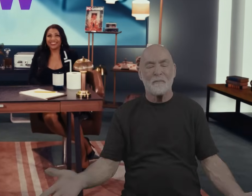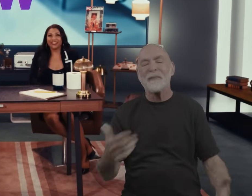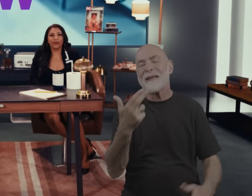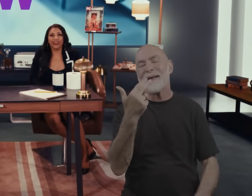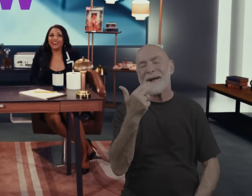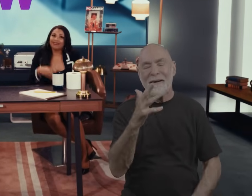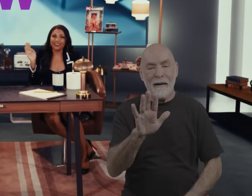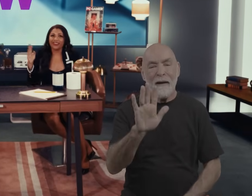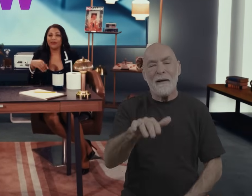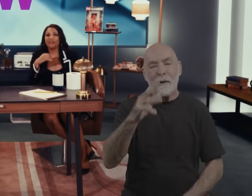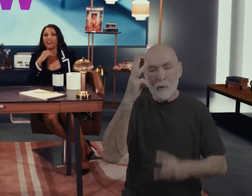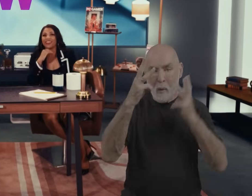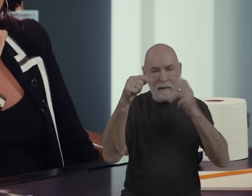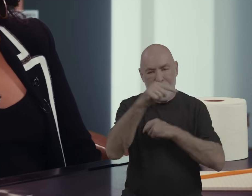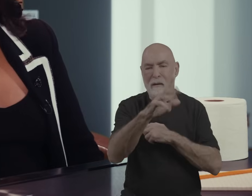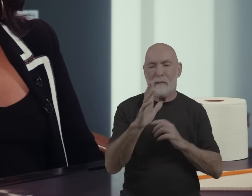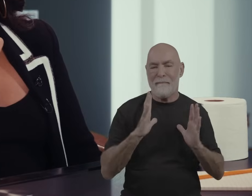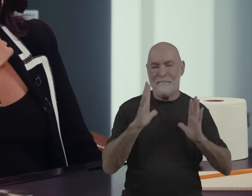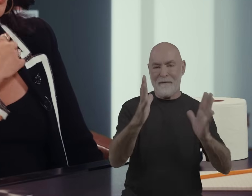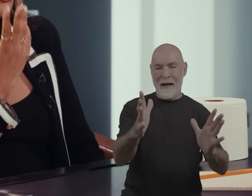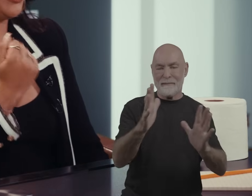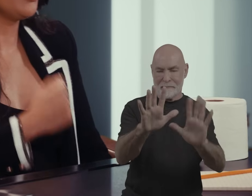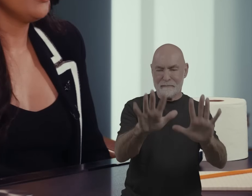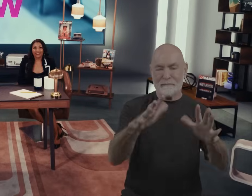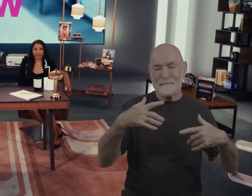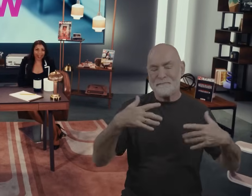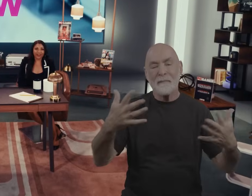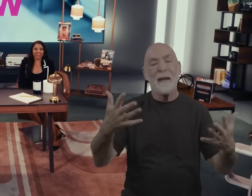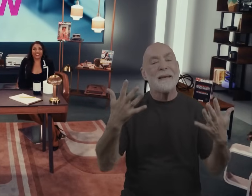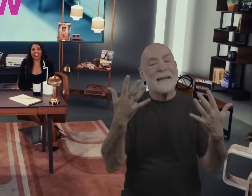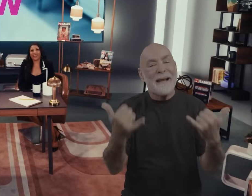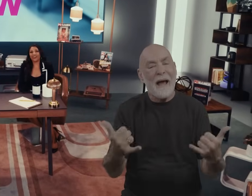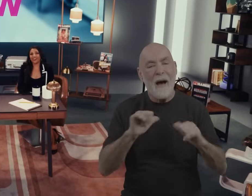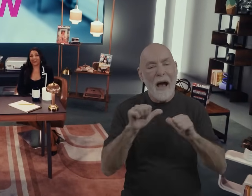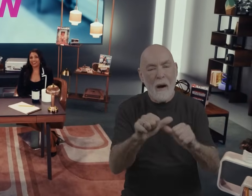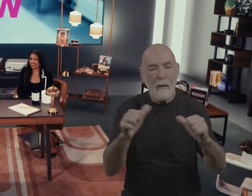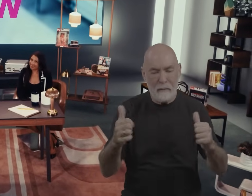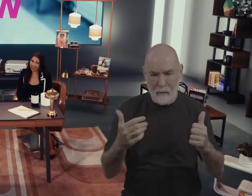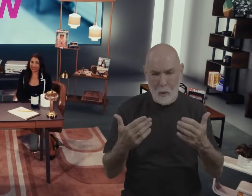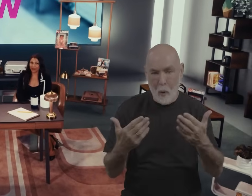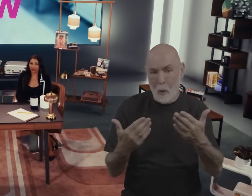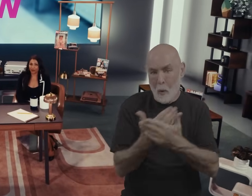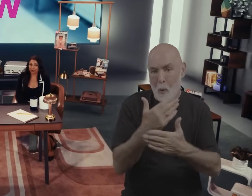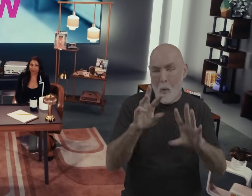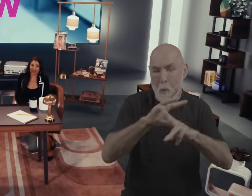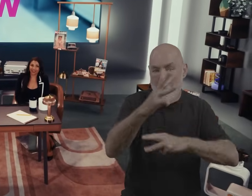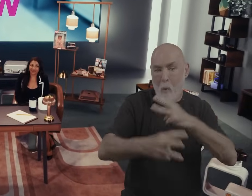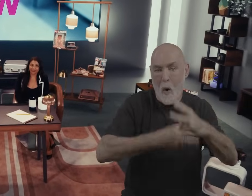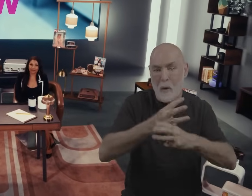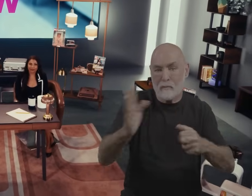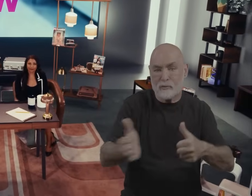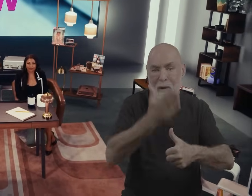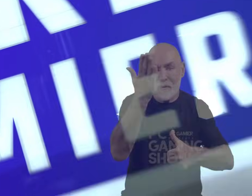taser. Don't worry, he'll be fine. Eventually. For now, let's check out our next exciting world